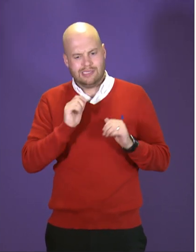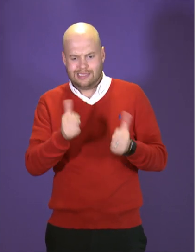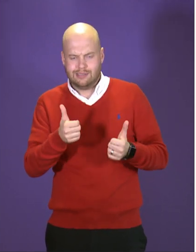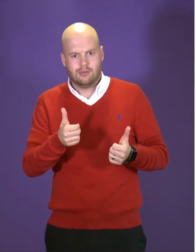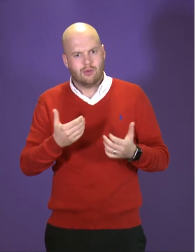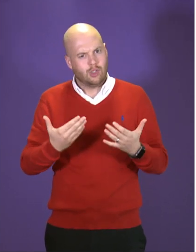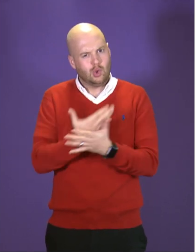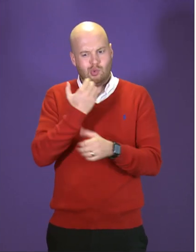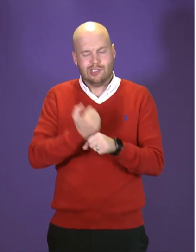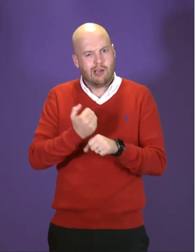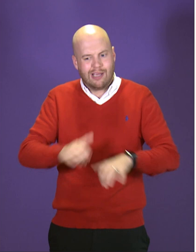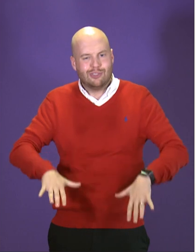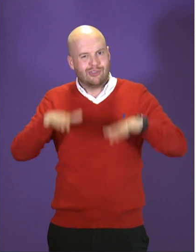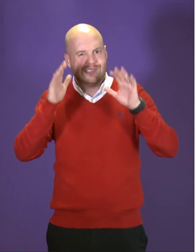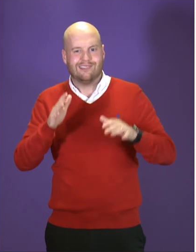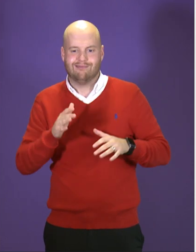thinking,